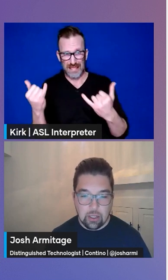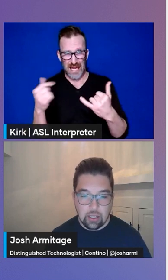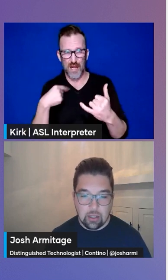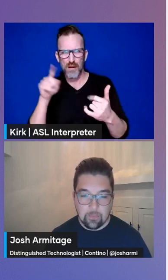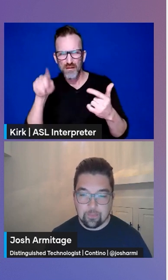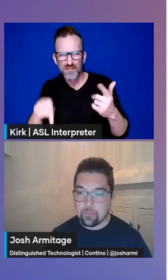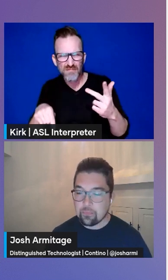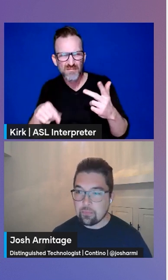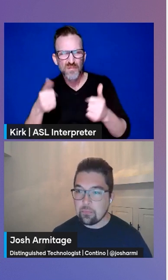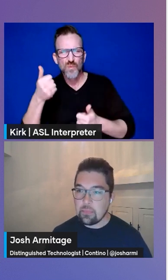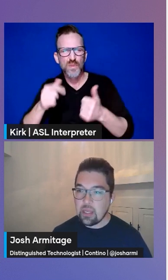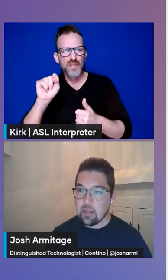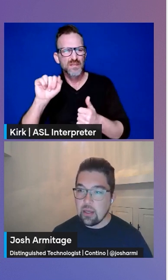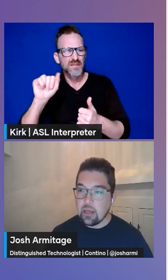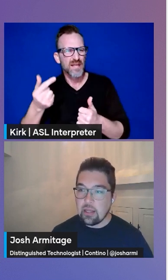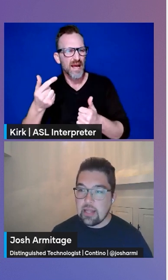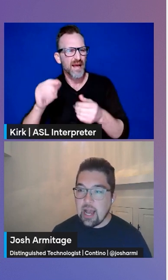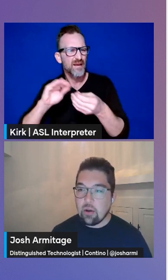appropriate in here.